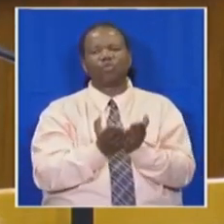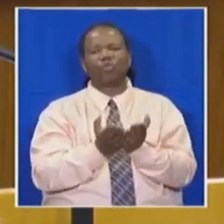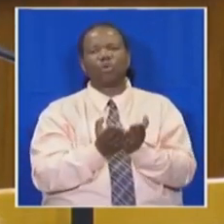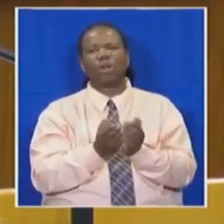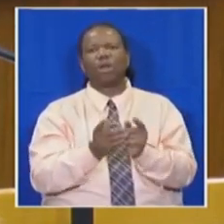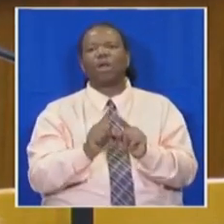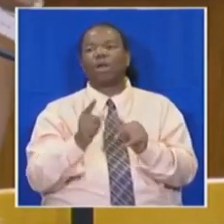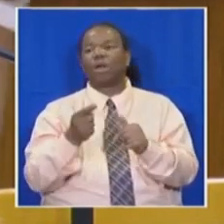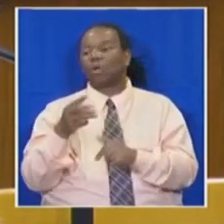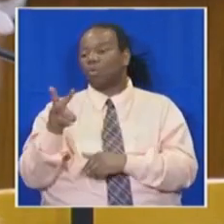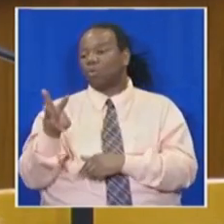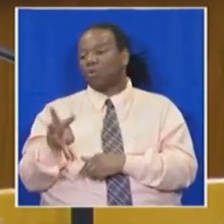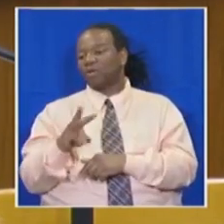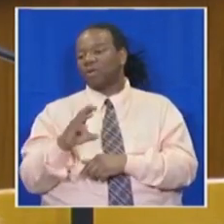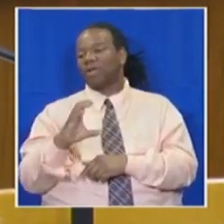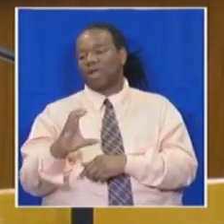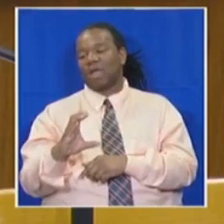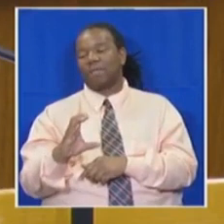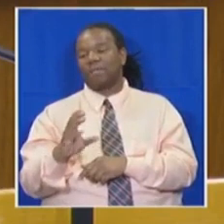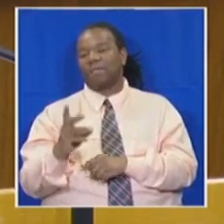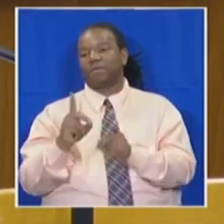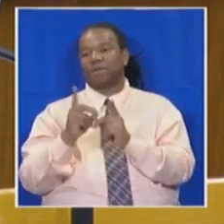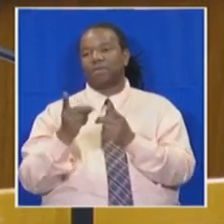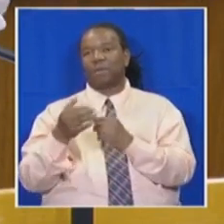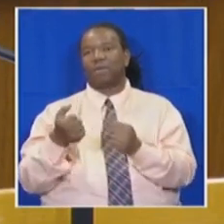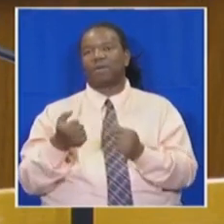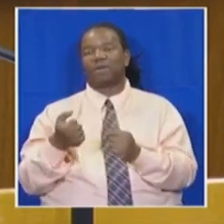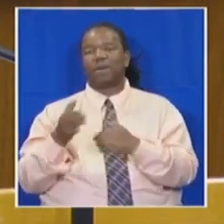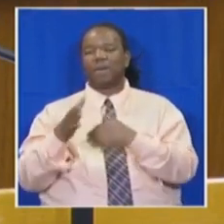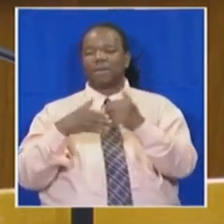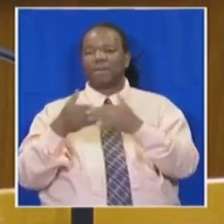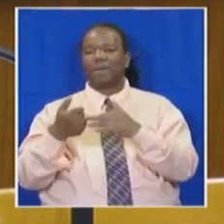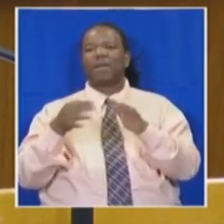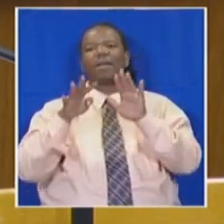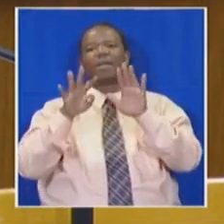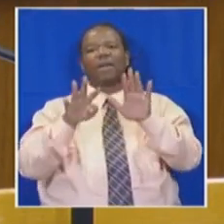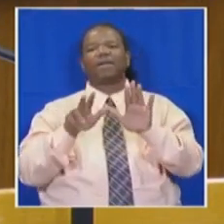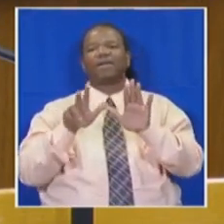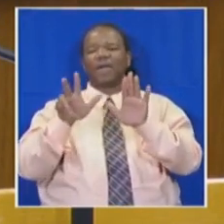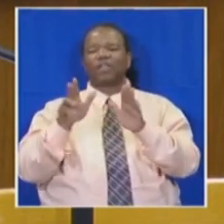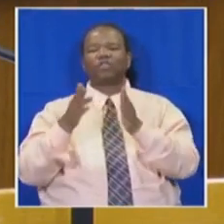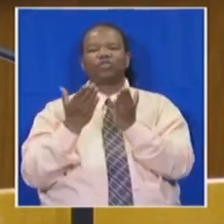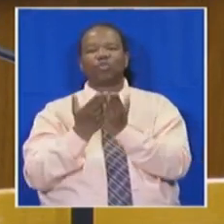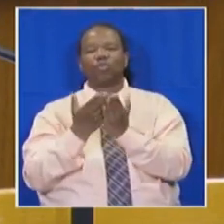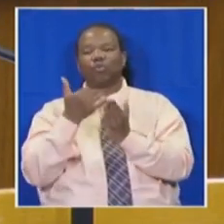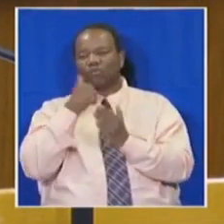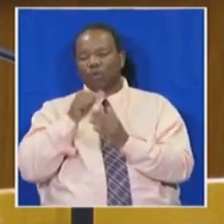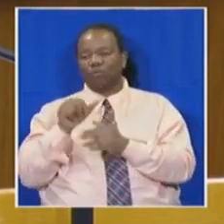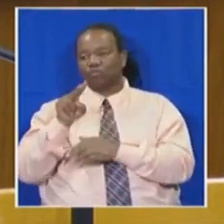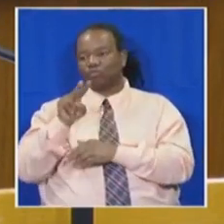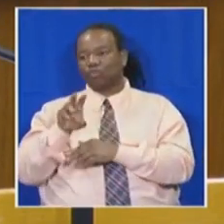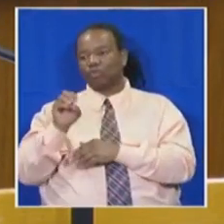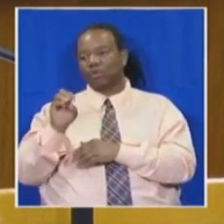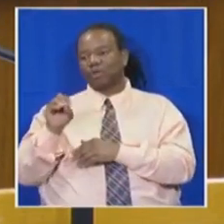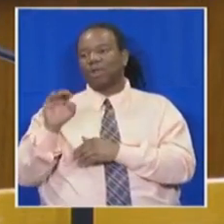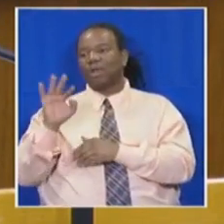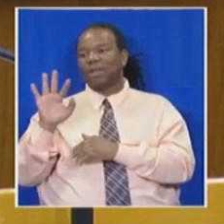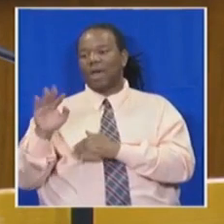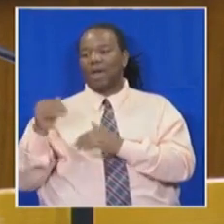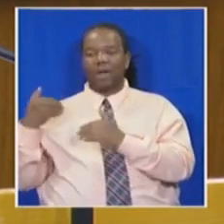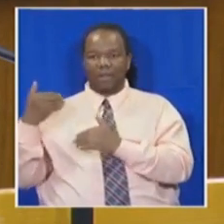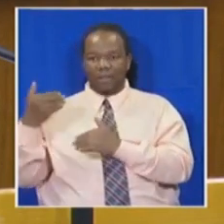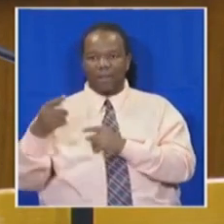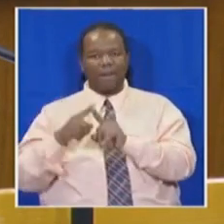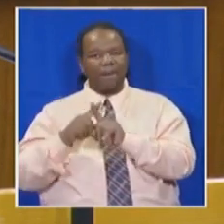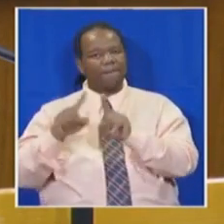Cape Department of Education has built 98 schools since 2009 and deployed